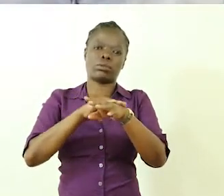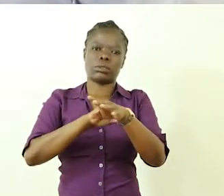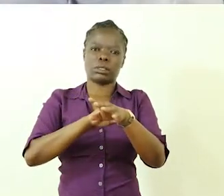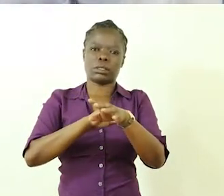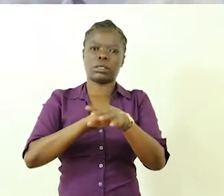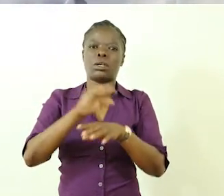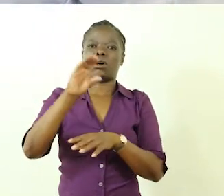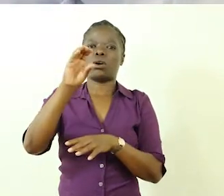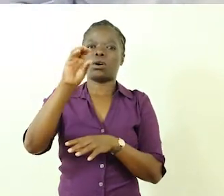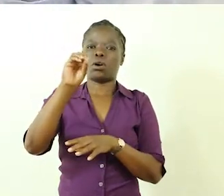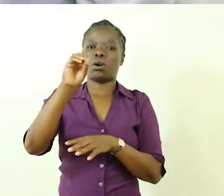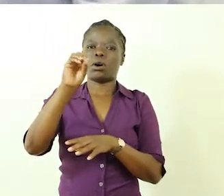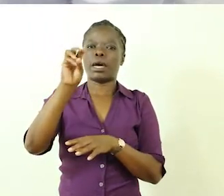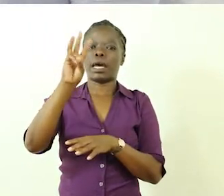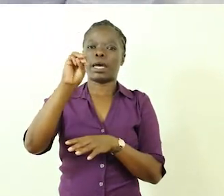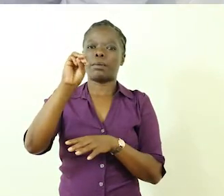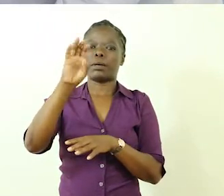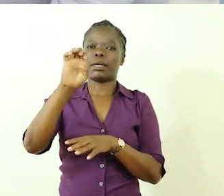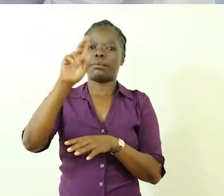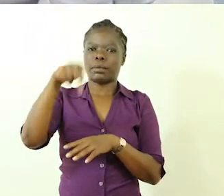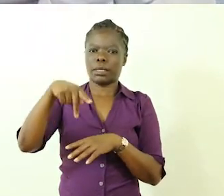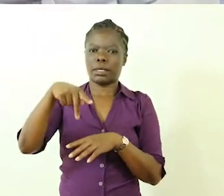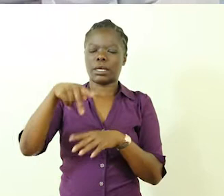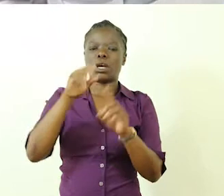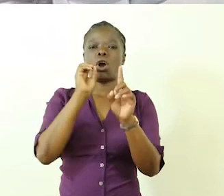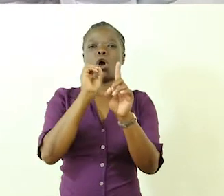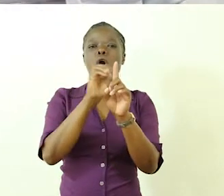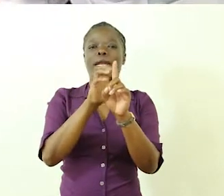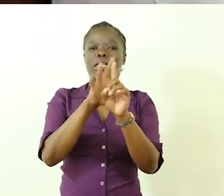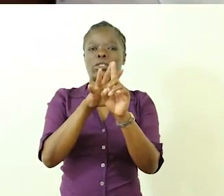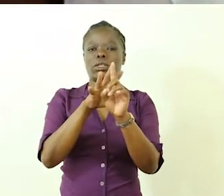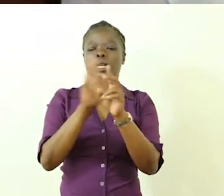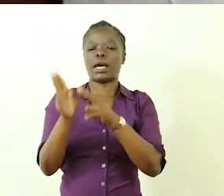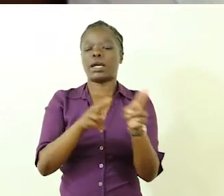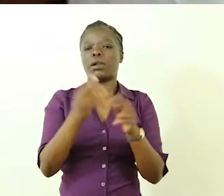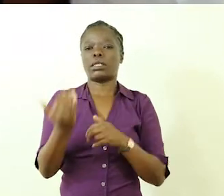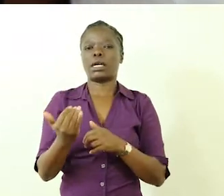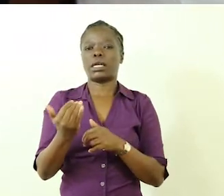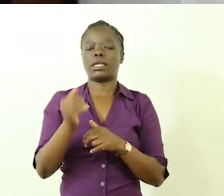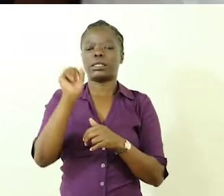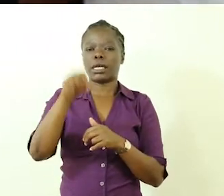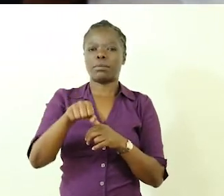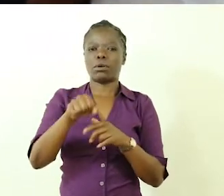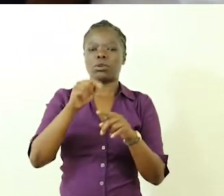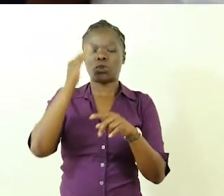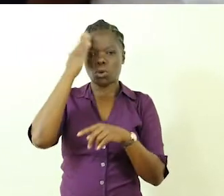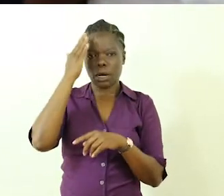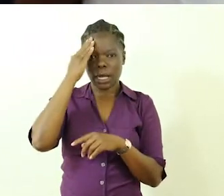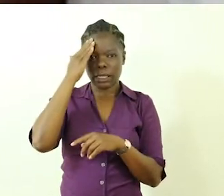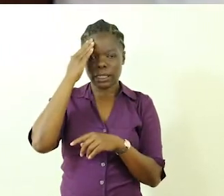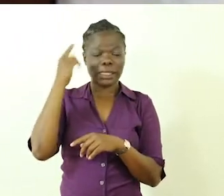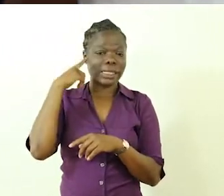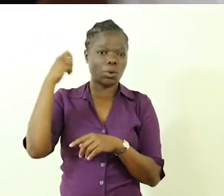OMEP, orientation. A regular child is able to